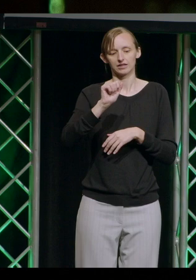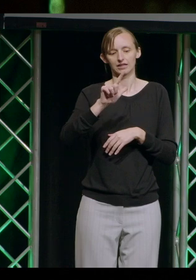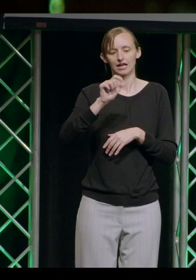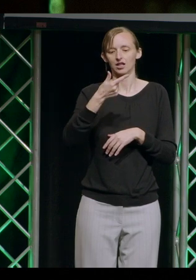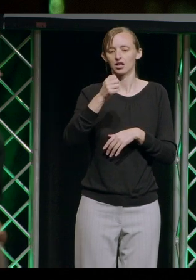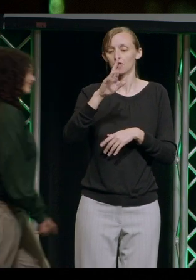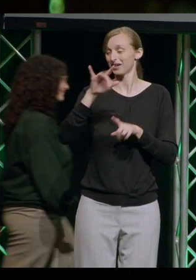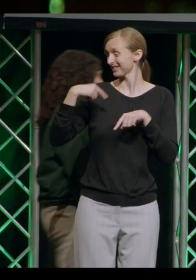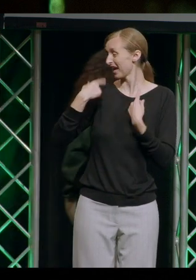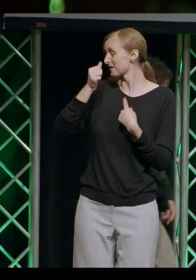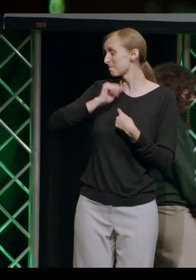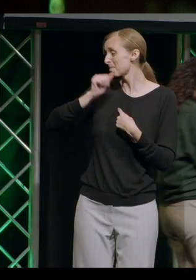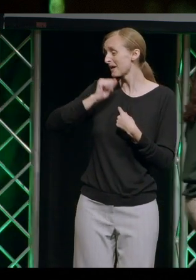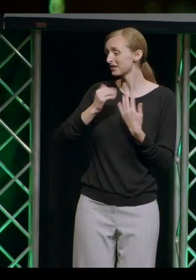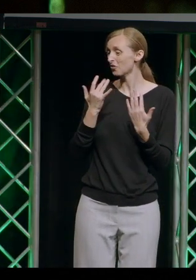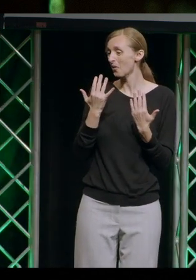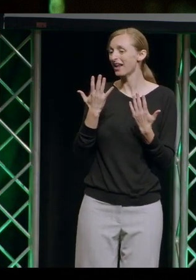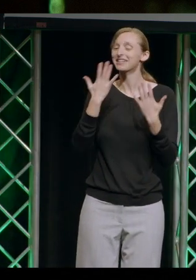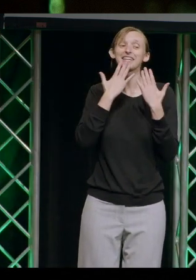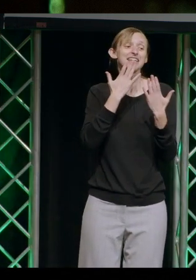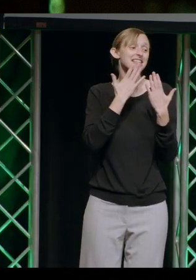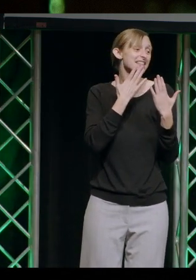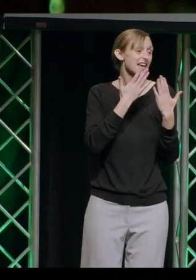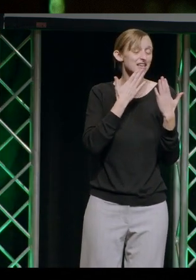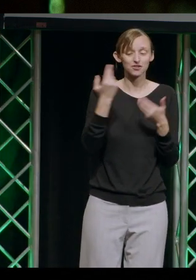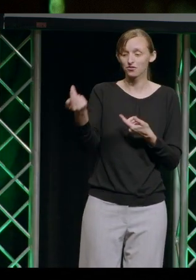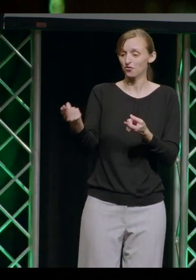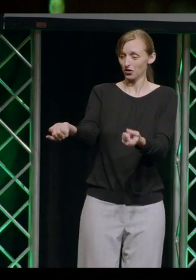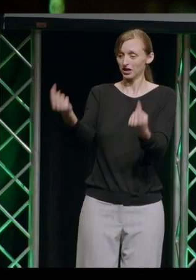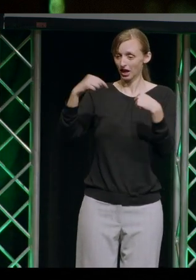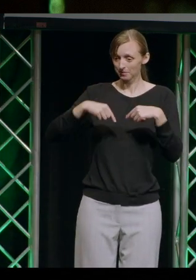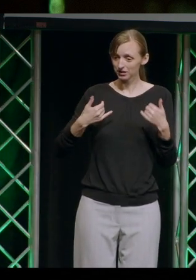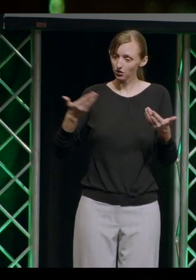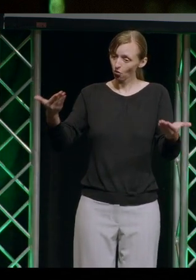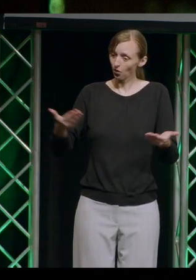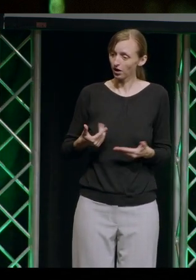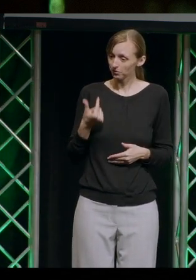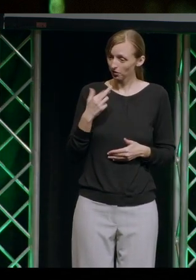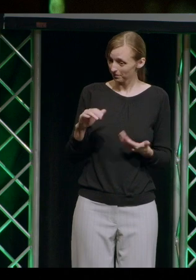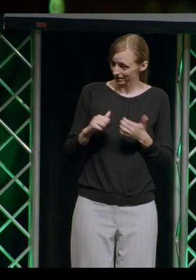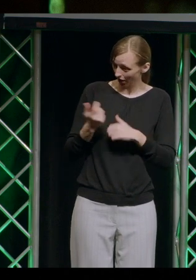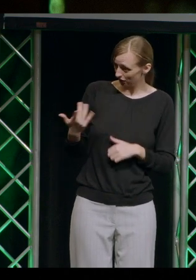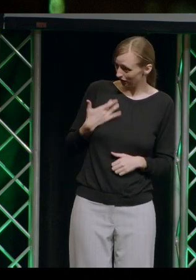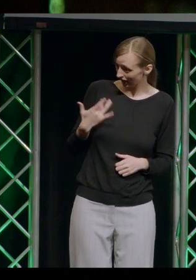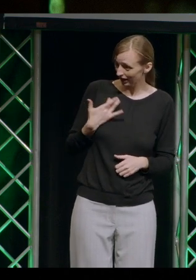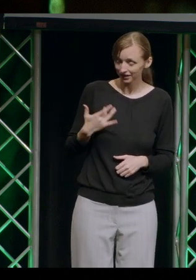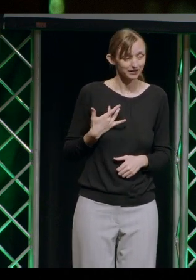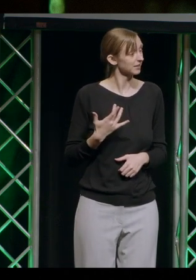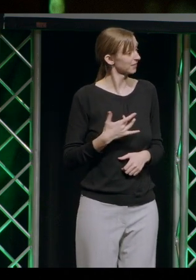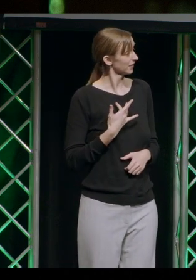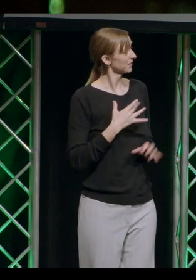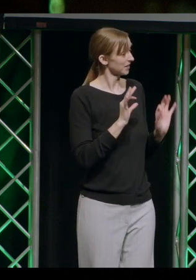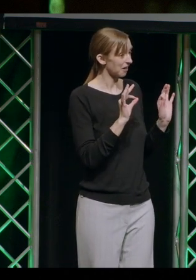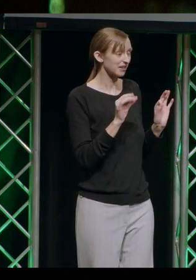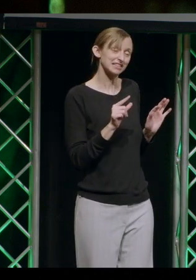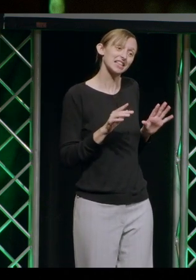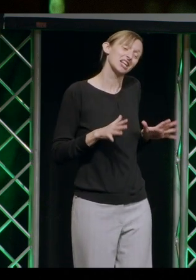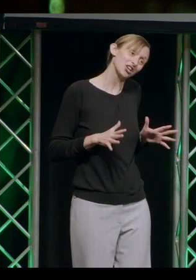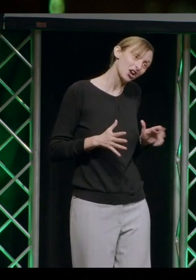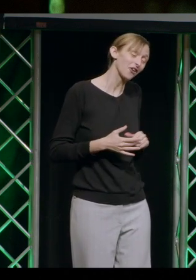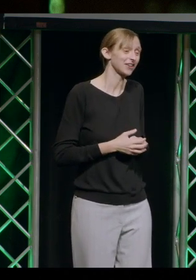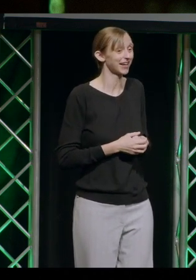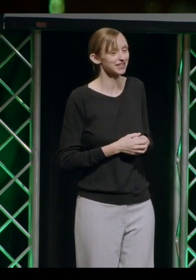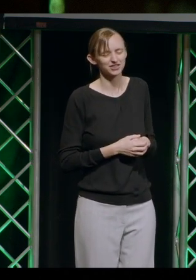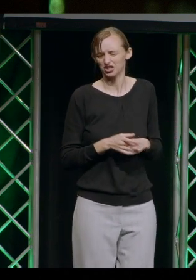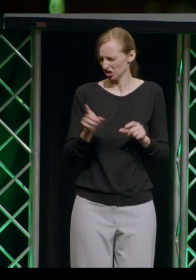so patiently. Thank you so much for joining us today. Welcome to Grand Rapids. How are you feeling? Feeling all right, a little nervous. All right, well,